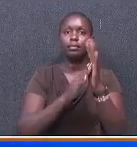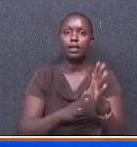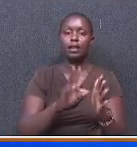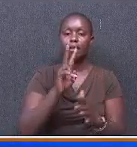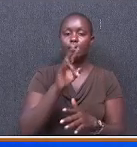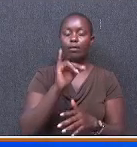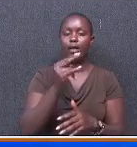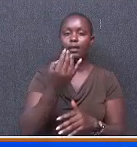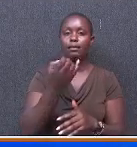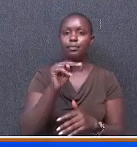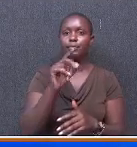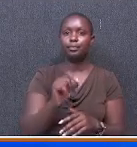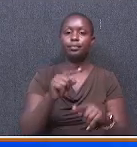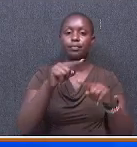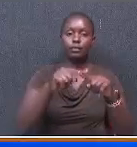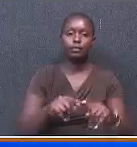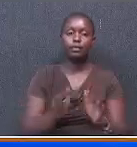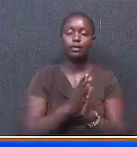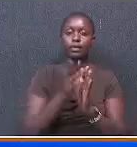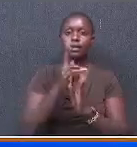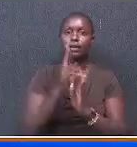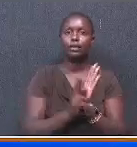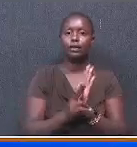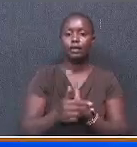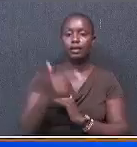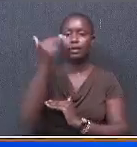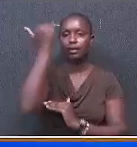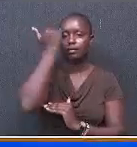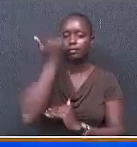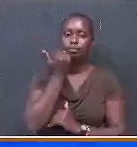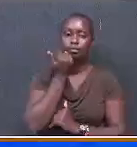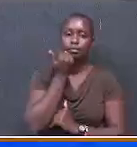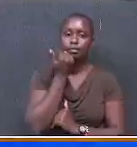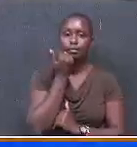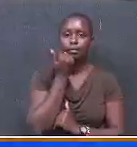Vincent Korir, in accordance with the ruling of the High Court.